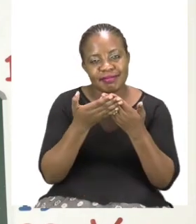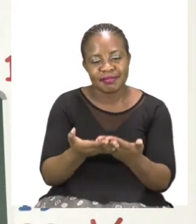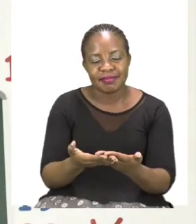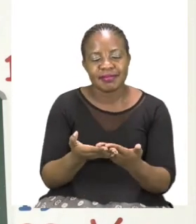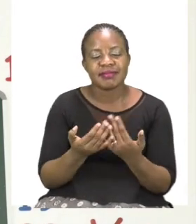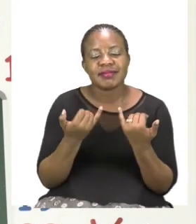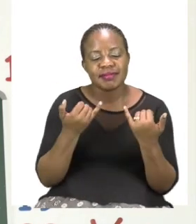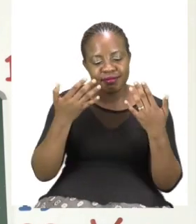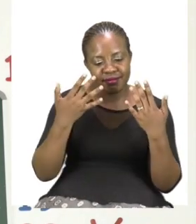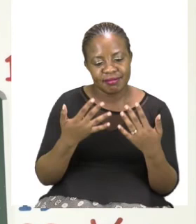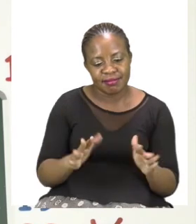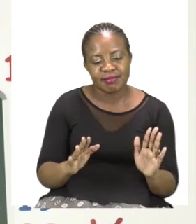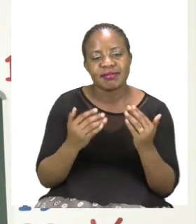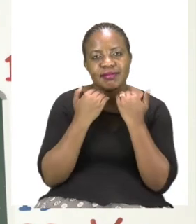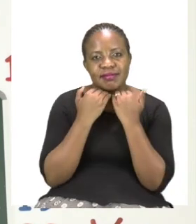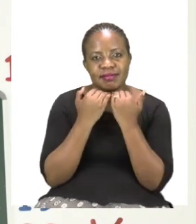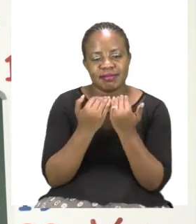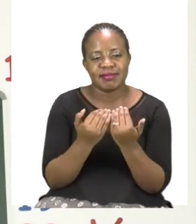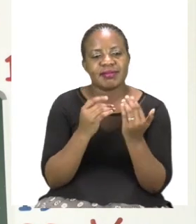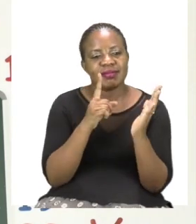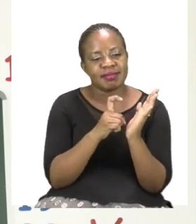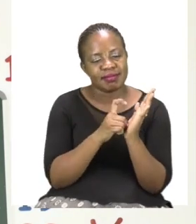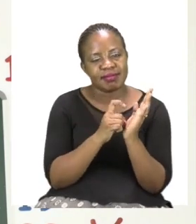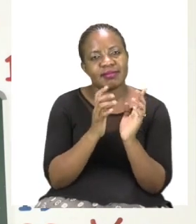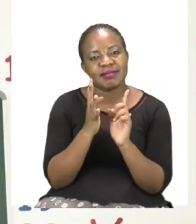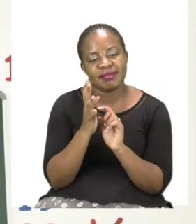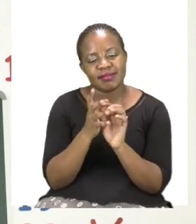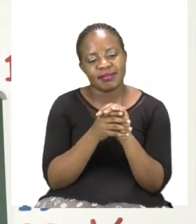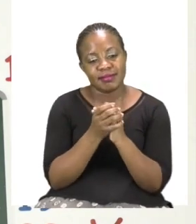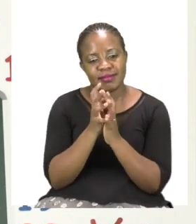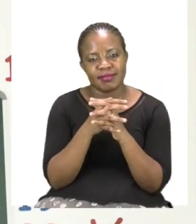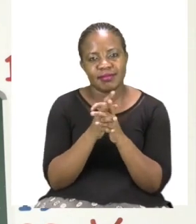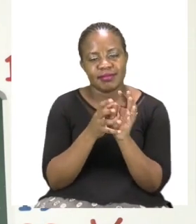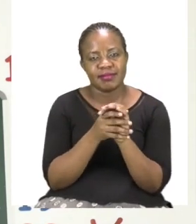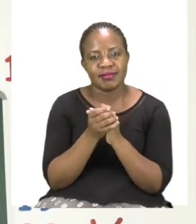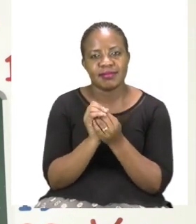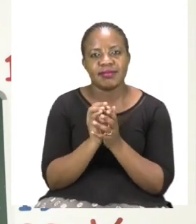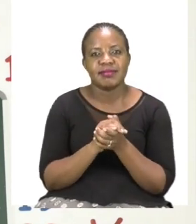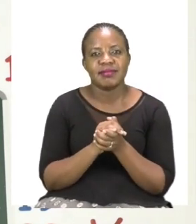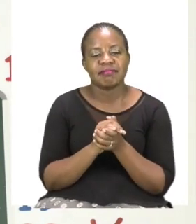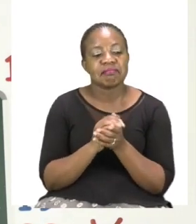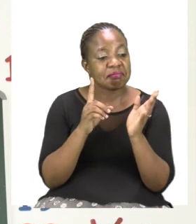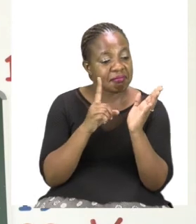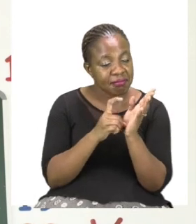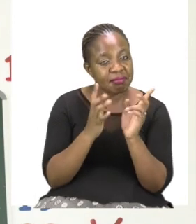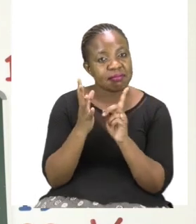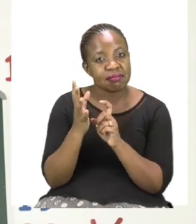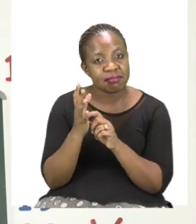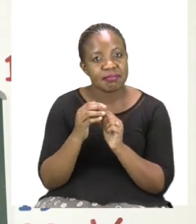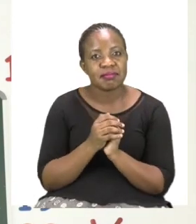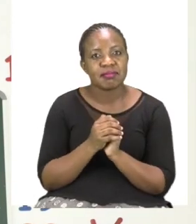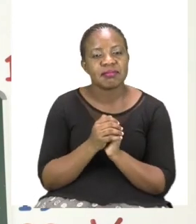is very important for us to sanitize. Don't forget that when you sanitize, you also need